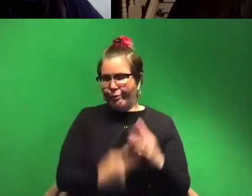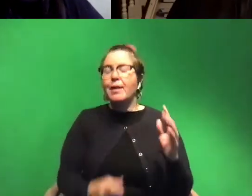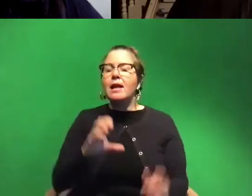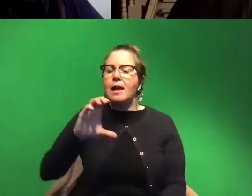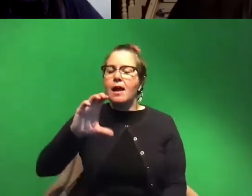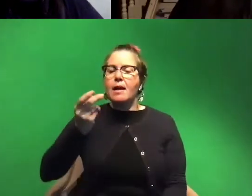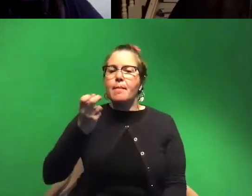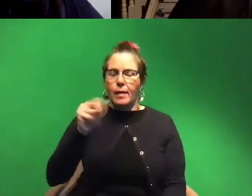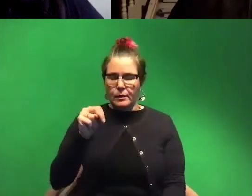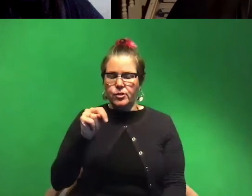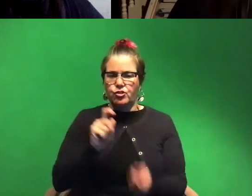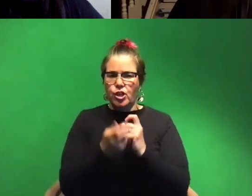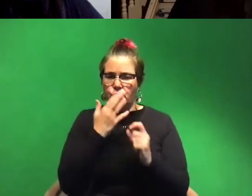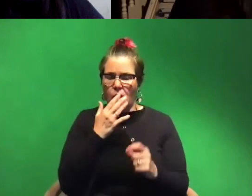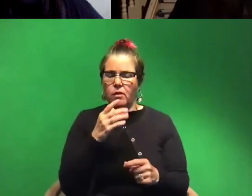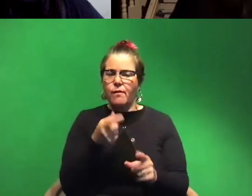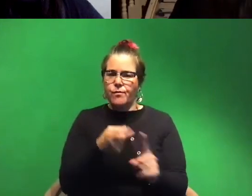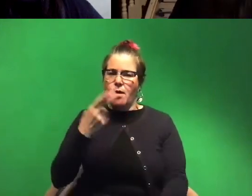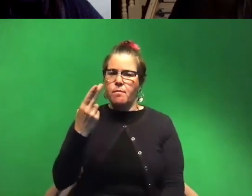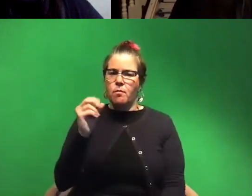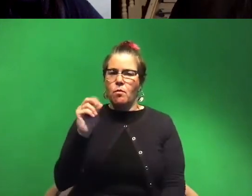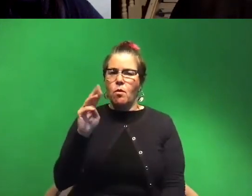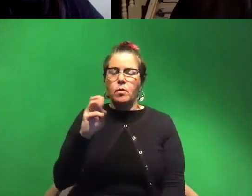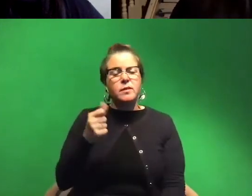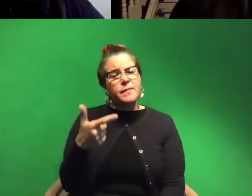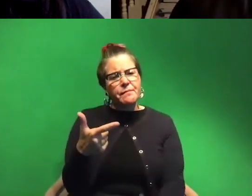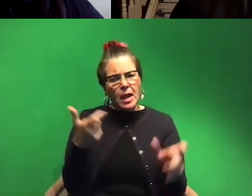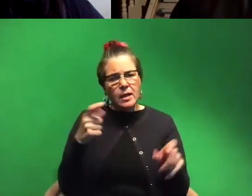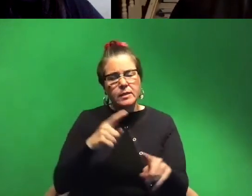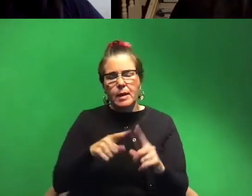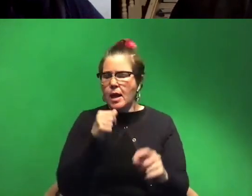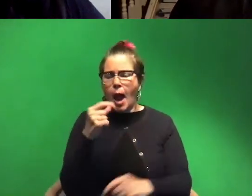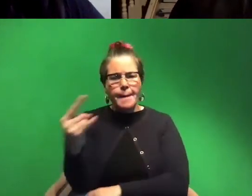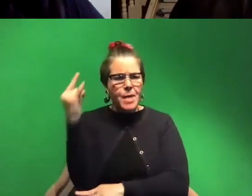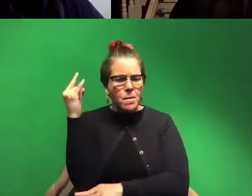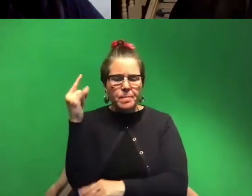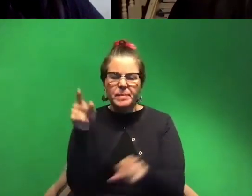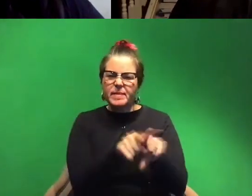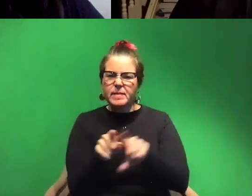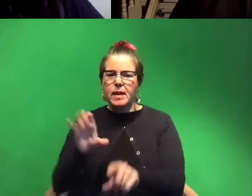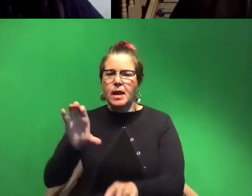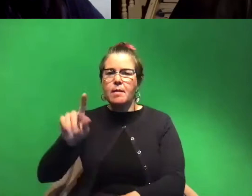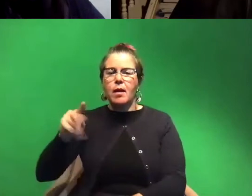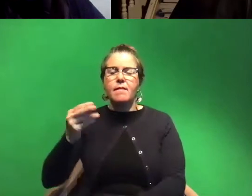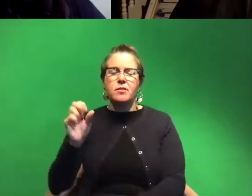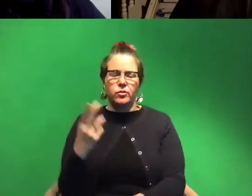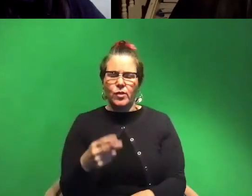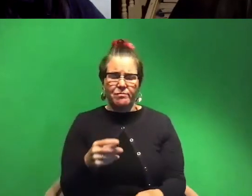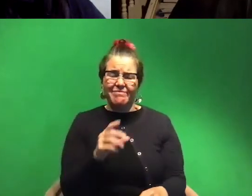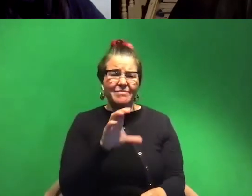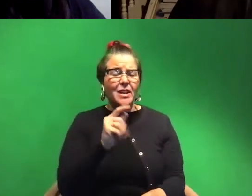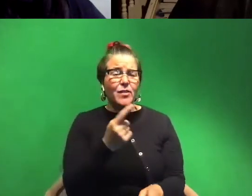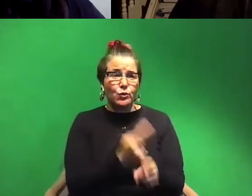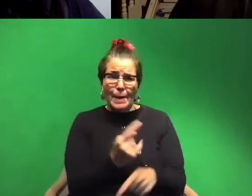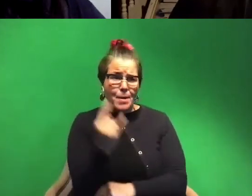change color, they do it hormonally. So it's fast, but it's not as fast as you almost think. instantaneous for a cuttlefish. And here's another